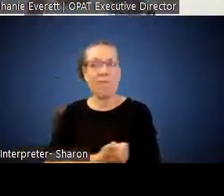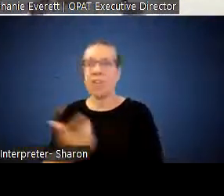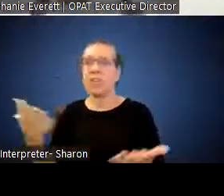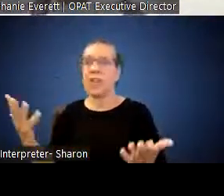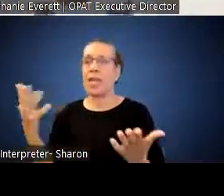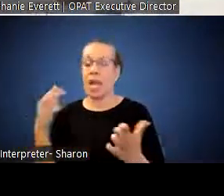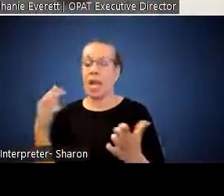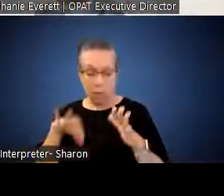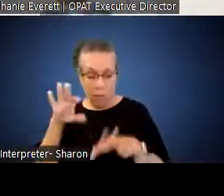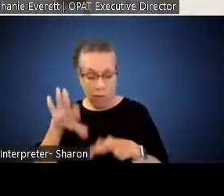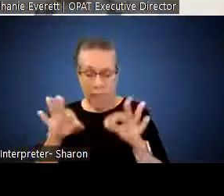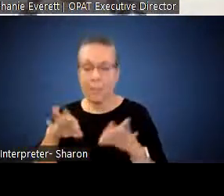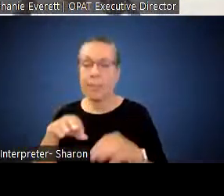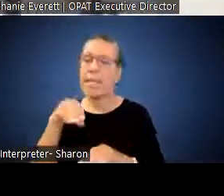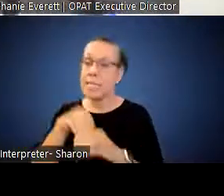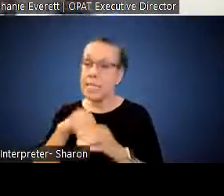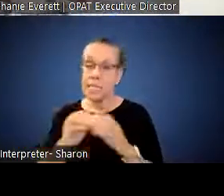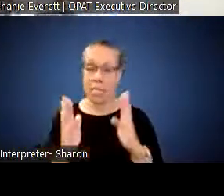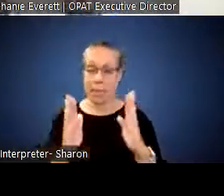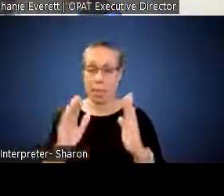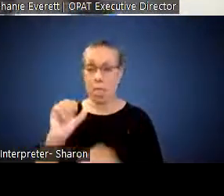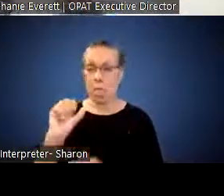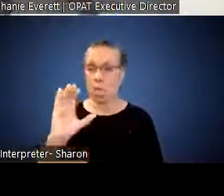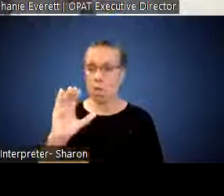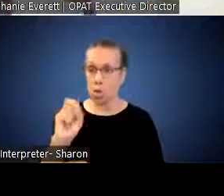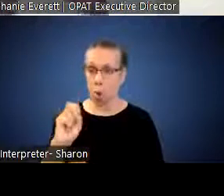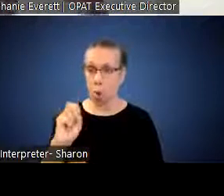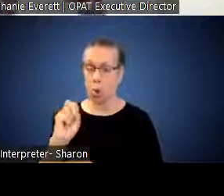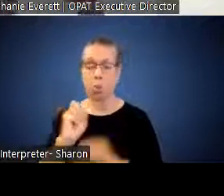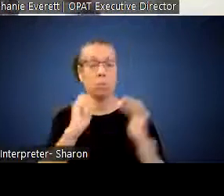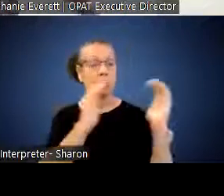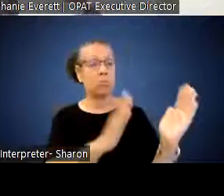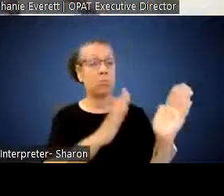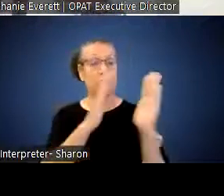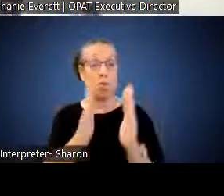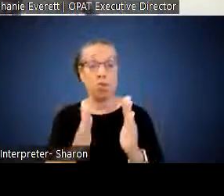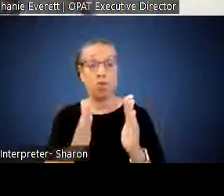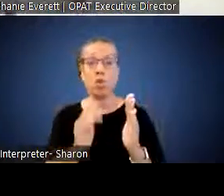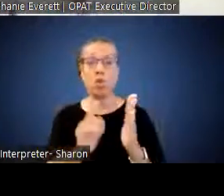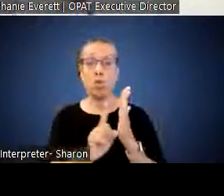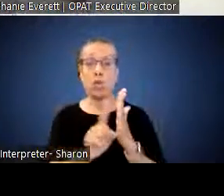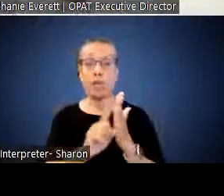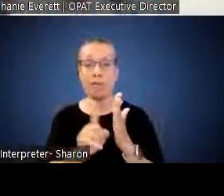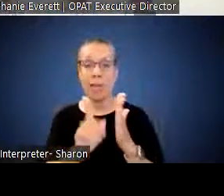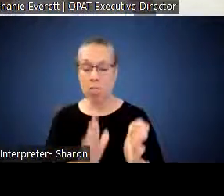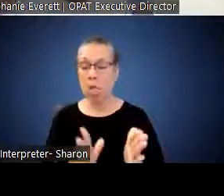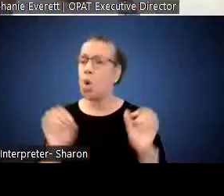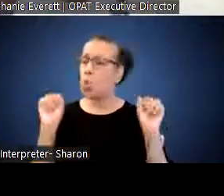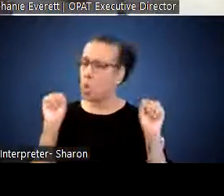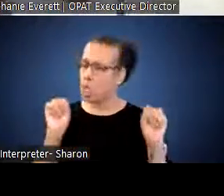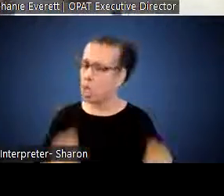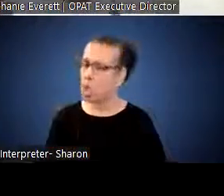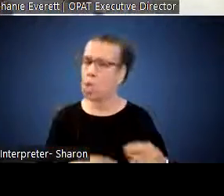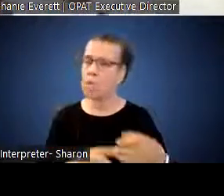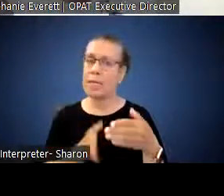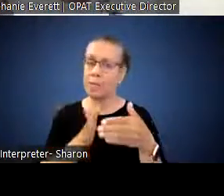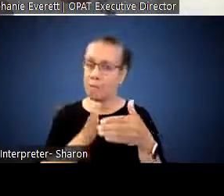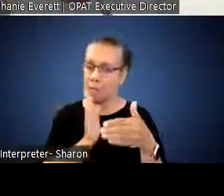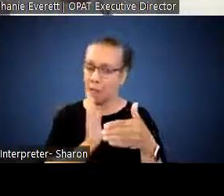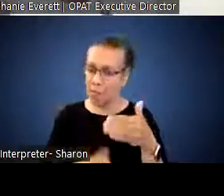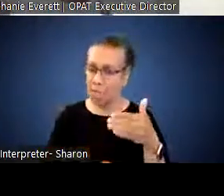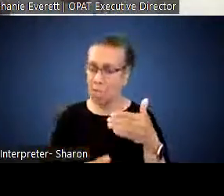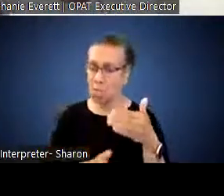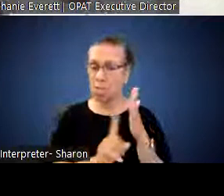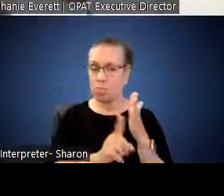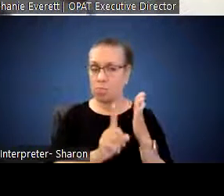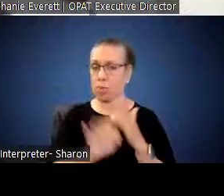out that it's in scope, and we move it over to an investigative side, there's a chance we could get all that investigative piece done in